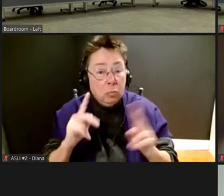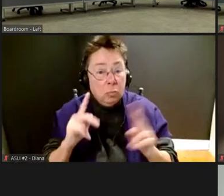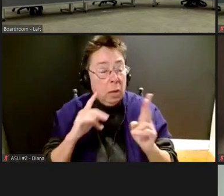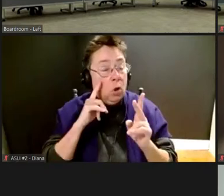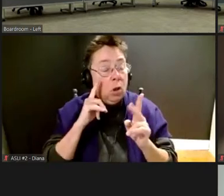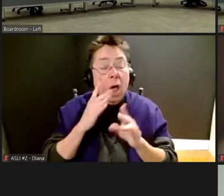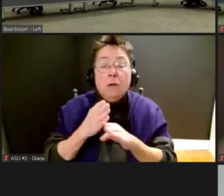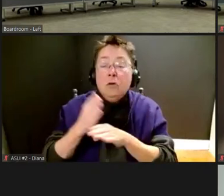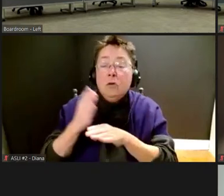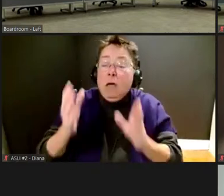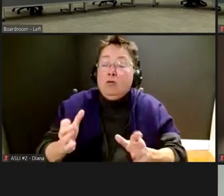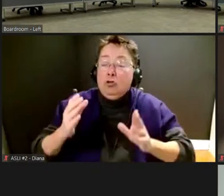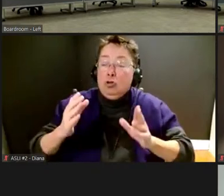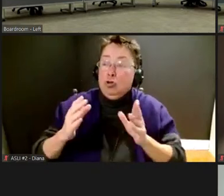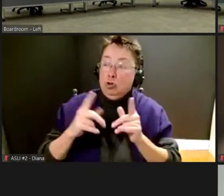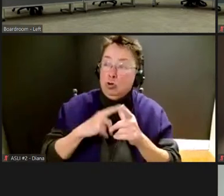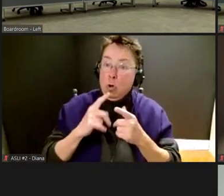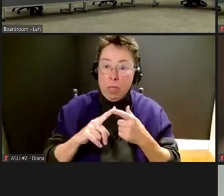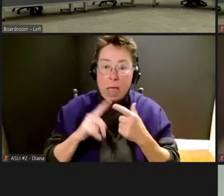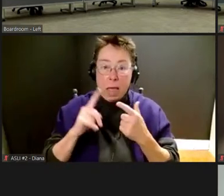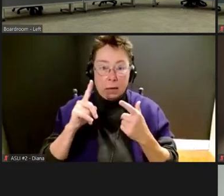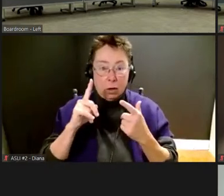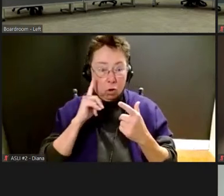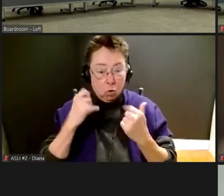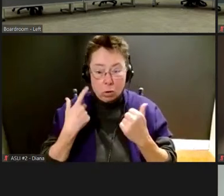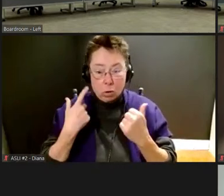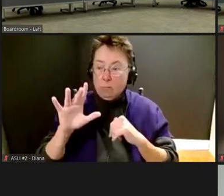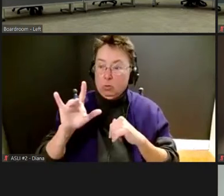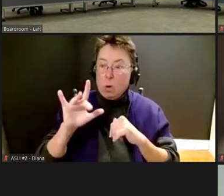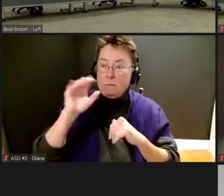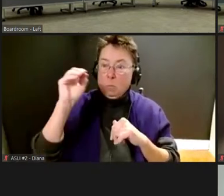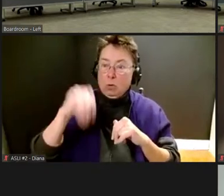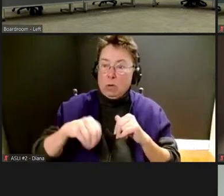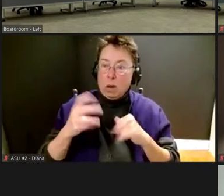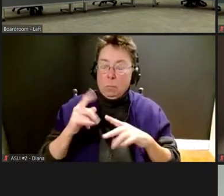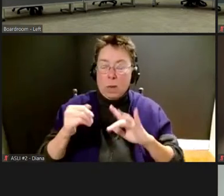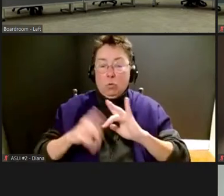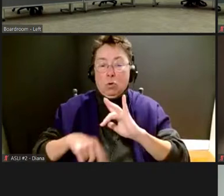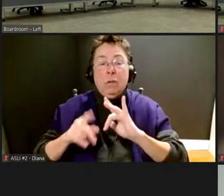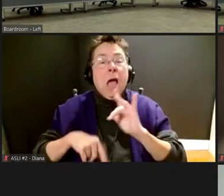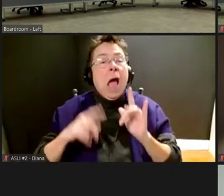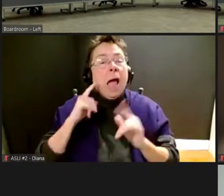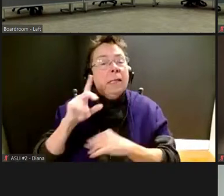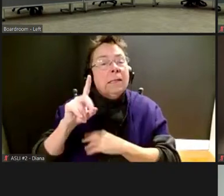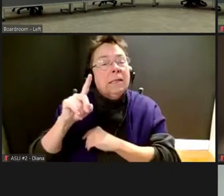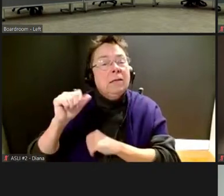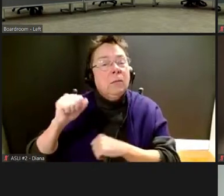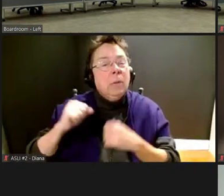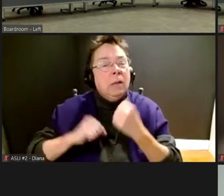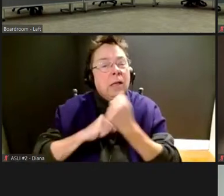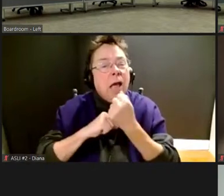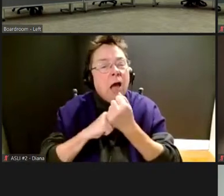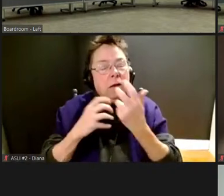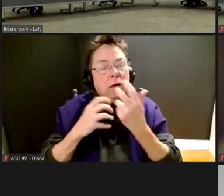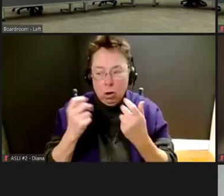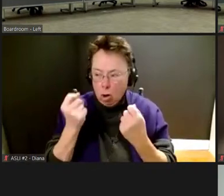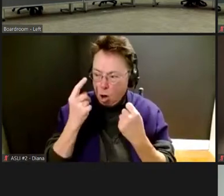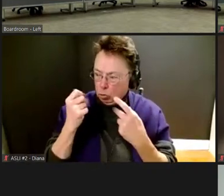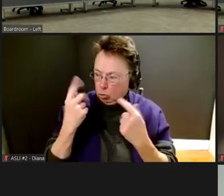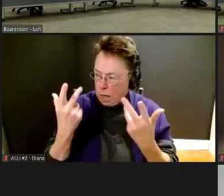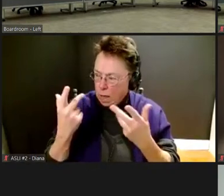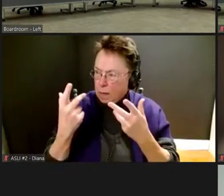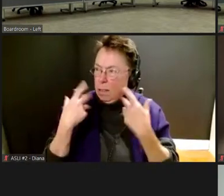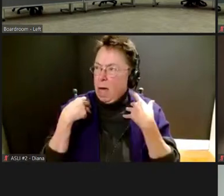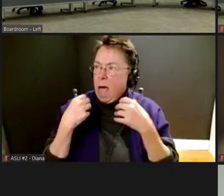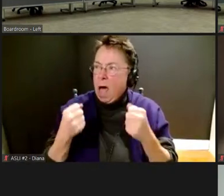specialist to fail to fill the 25% operator deficit. It takes disability advocates to understand the health impact of getting ghosted in the